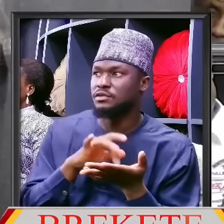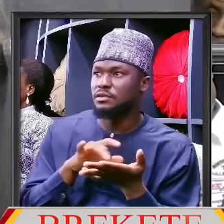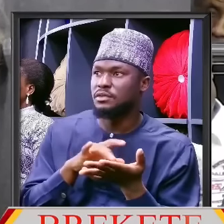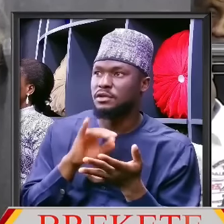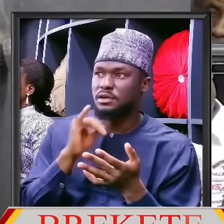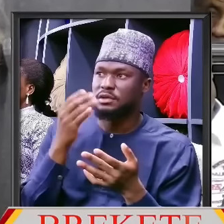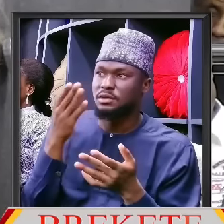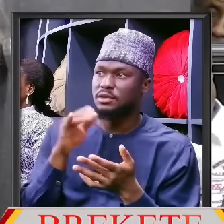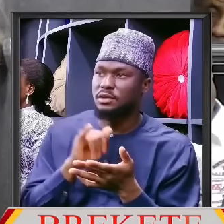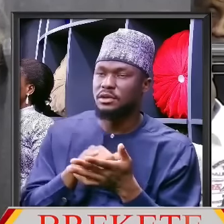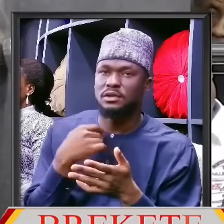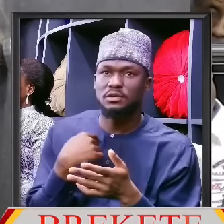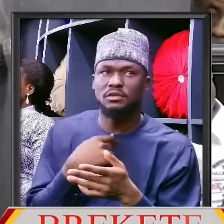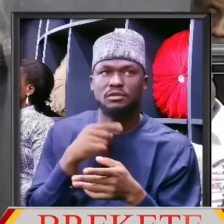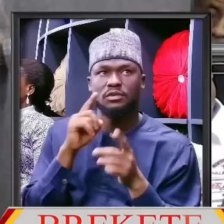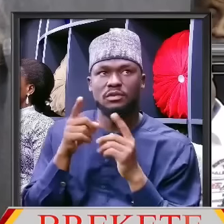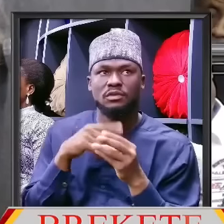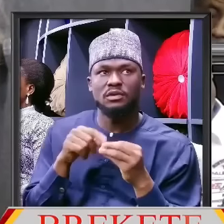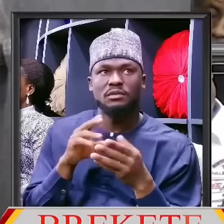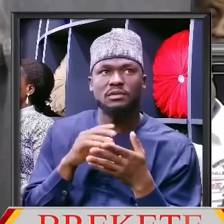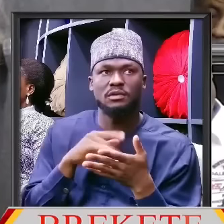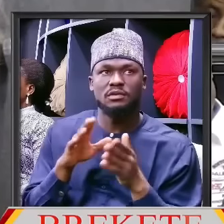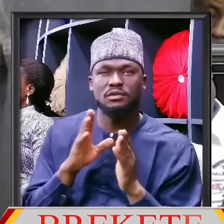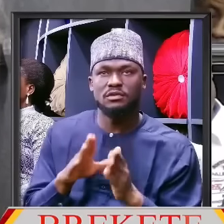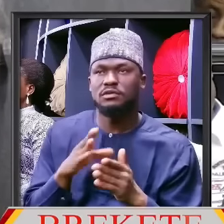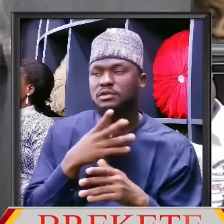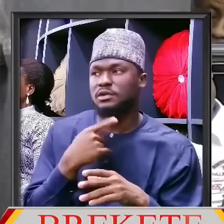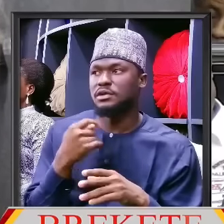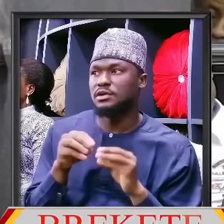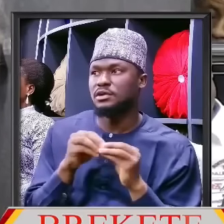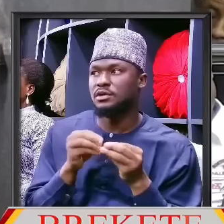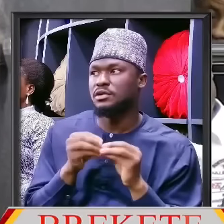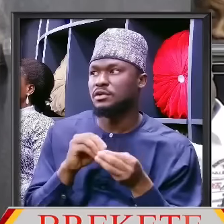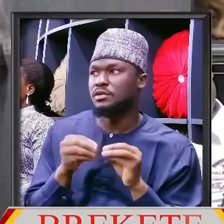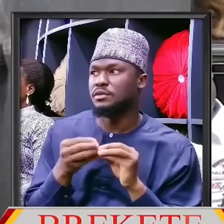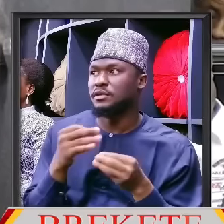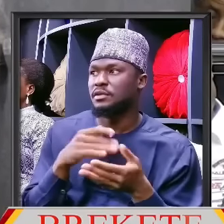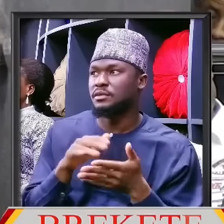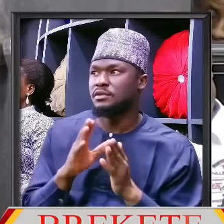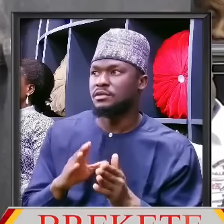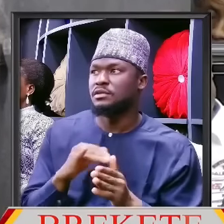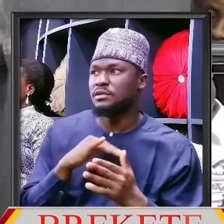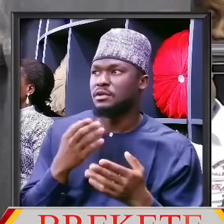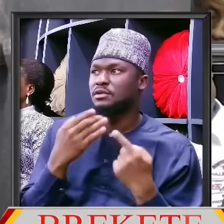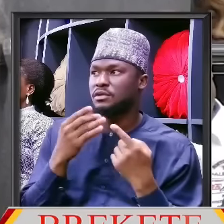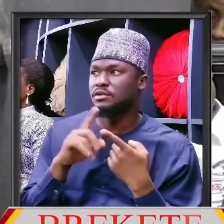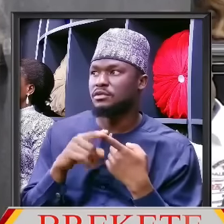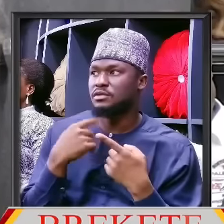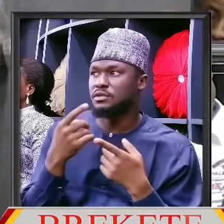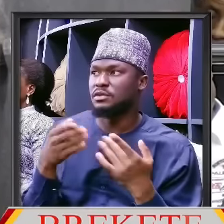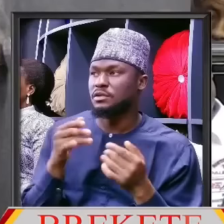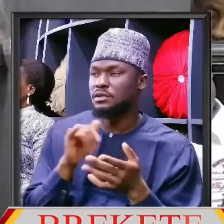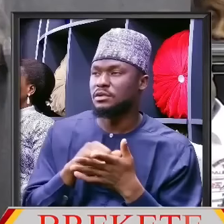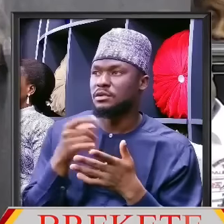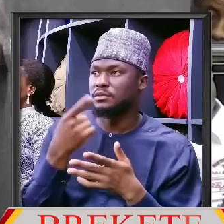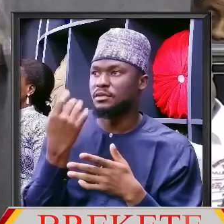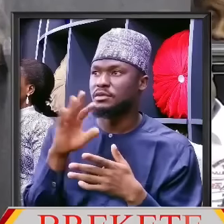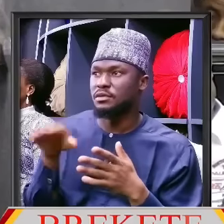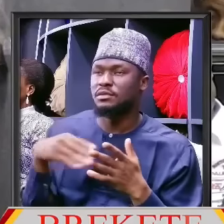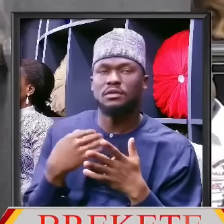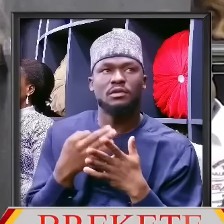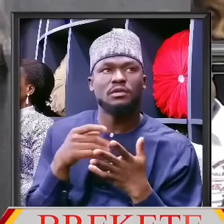ground, where would they talk about students and the population and all of that. I want to say here now, say, because of